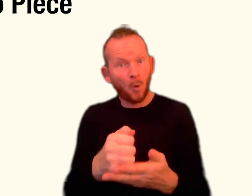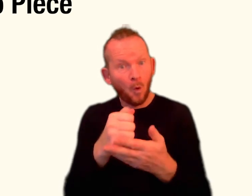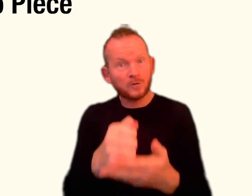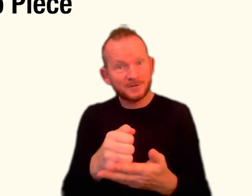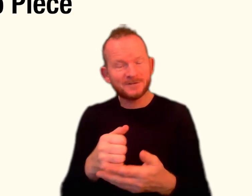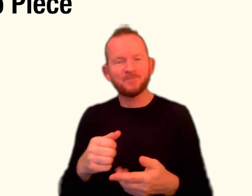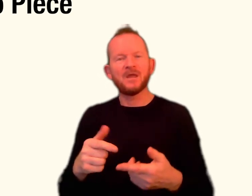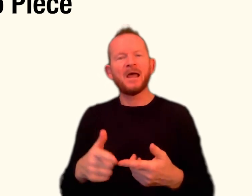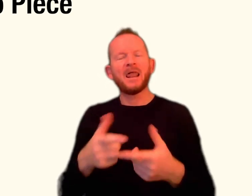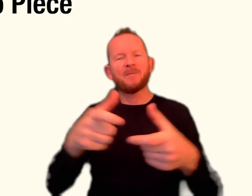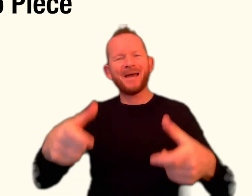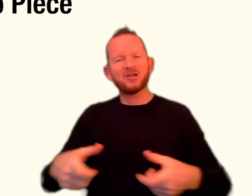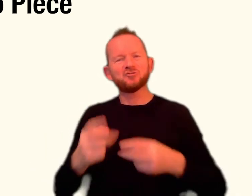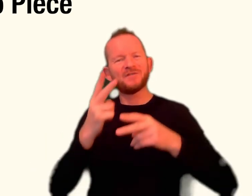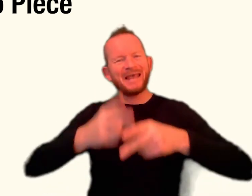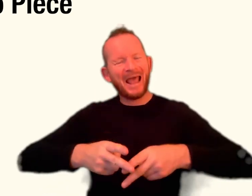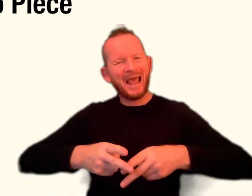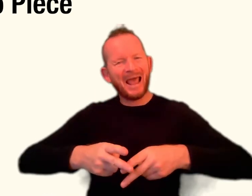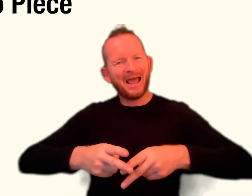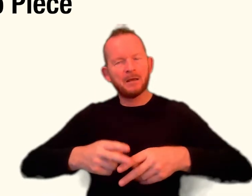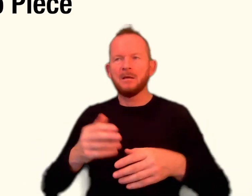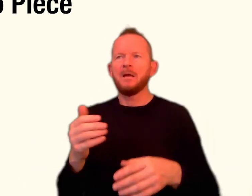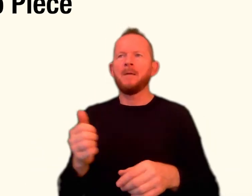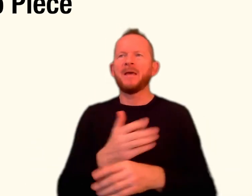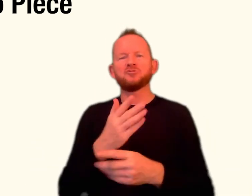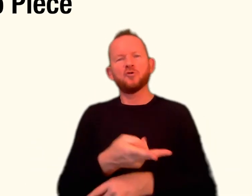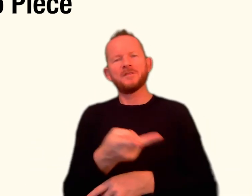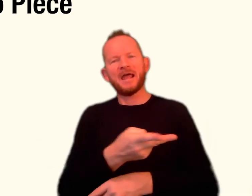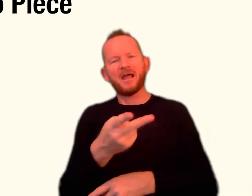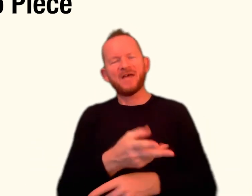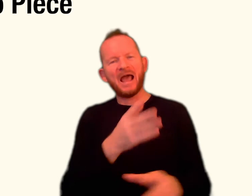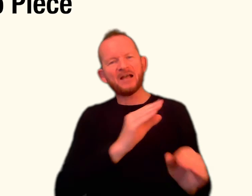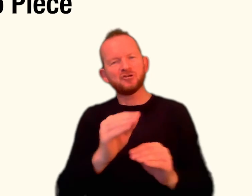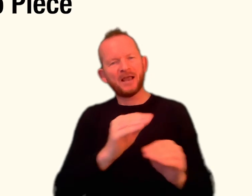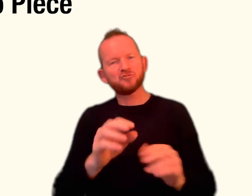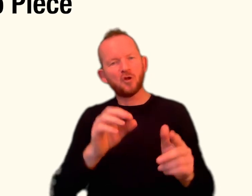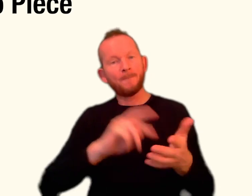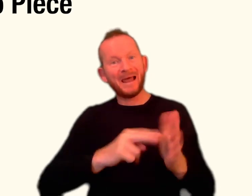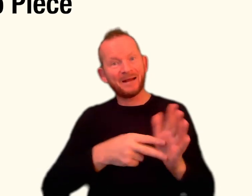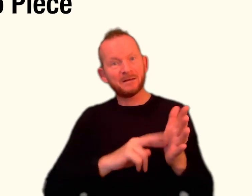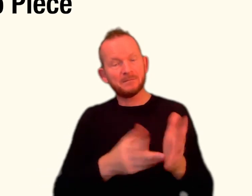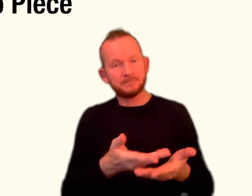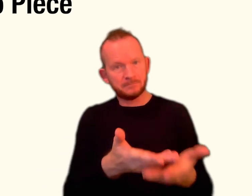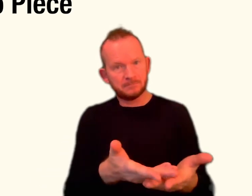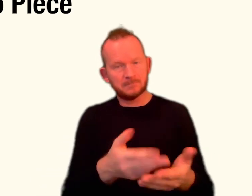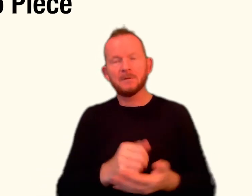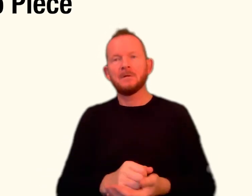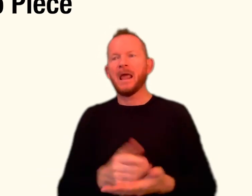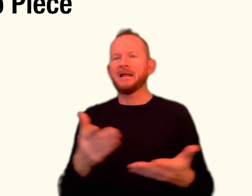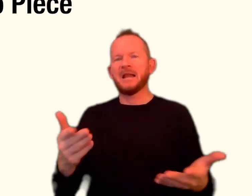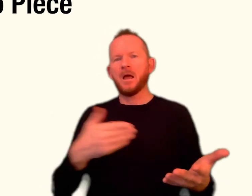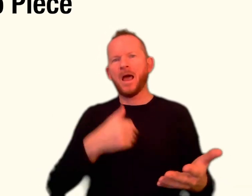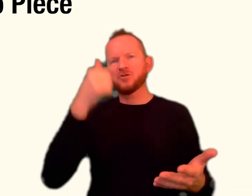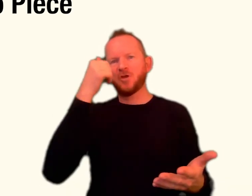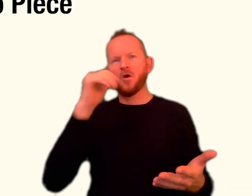and they've got a package of care and making sure that they've got like an educational plan. And so now that I know all